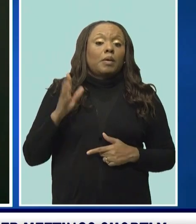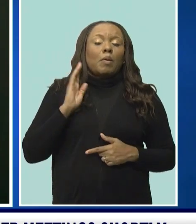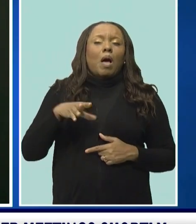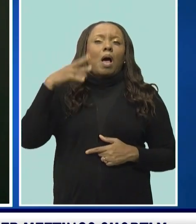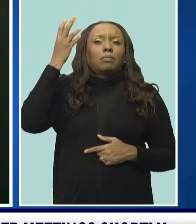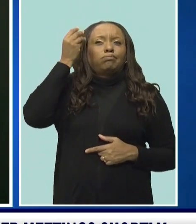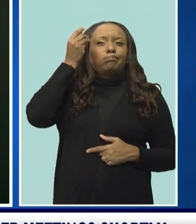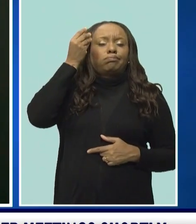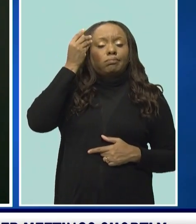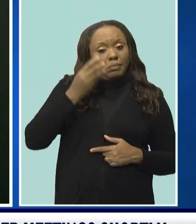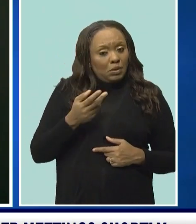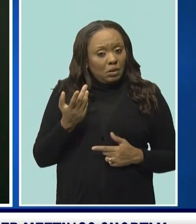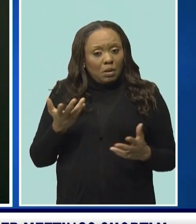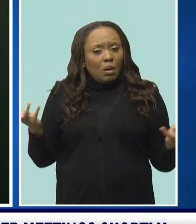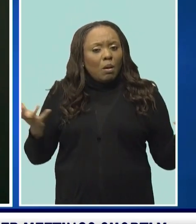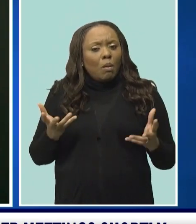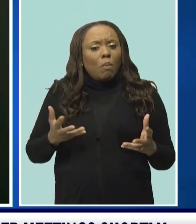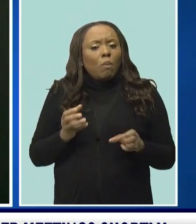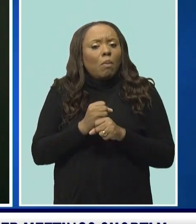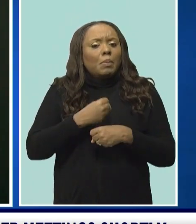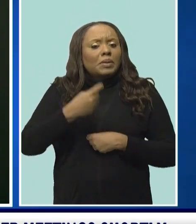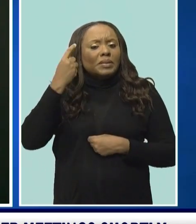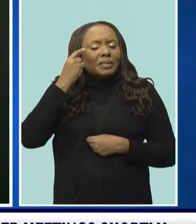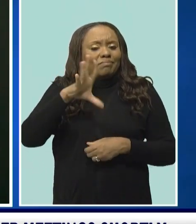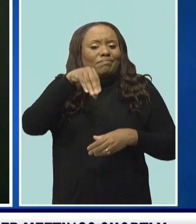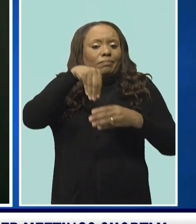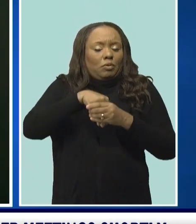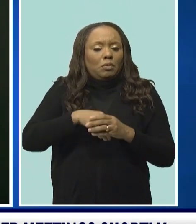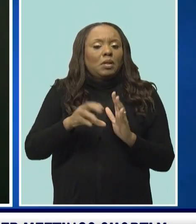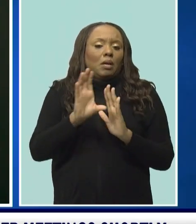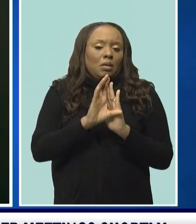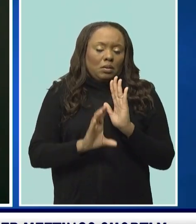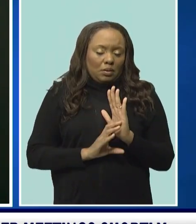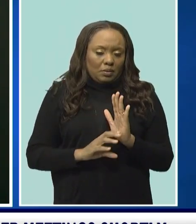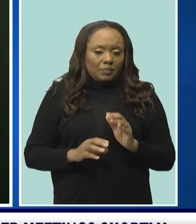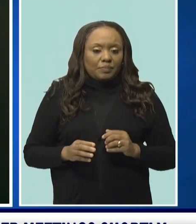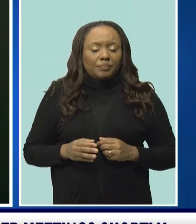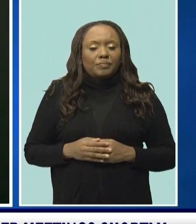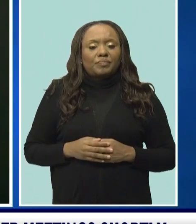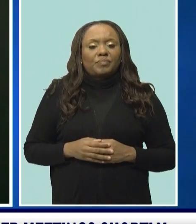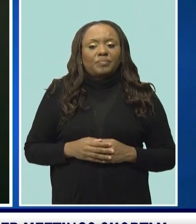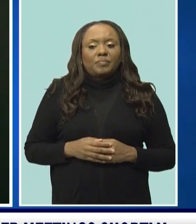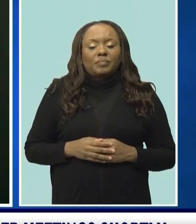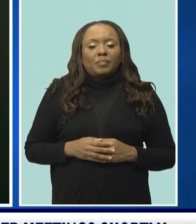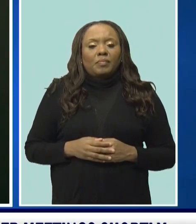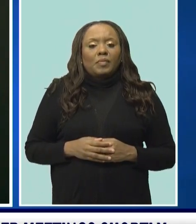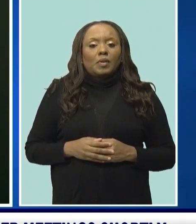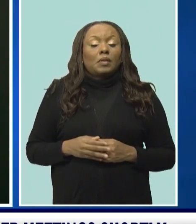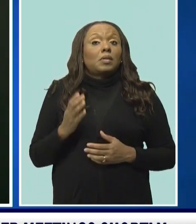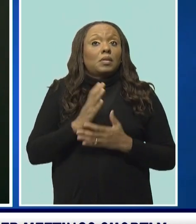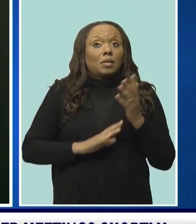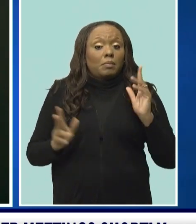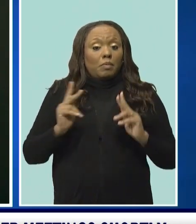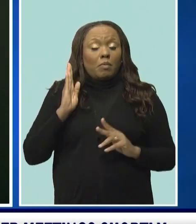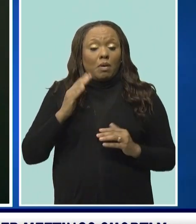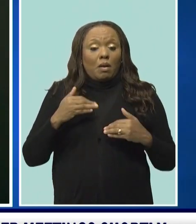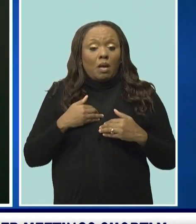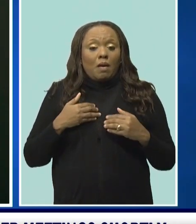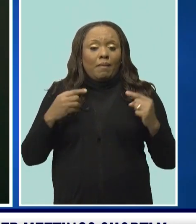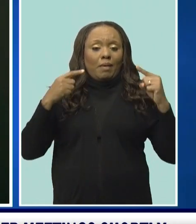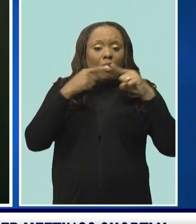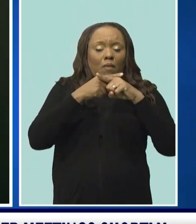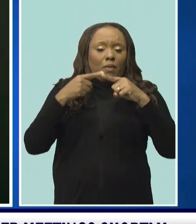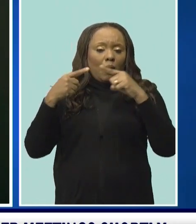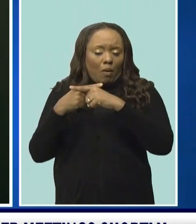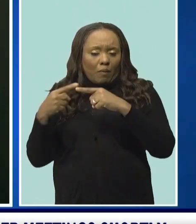and see which ones make sense to put into the Constitution. Obviously, there are going to be conflicting views, and at some point we will sit down